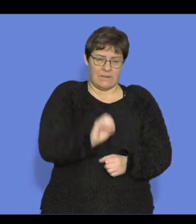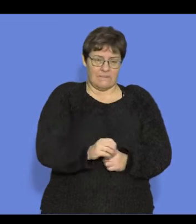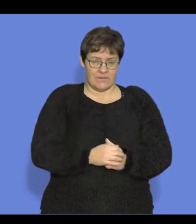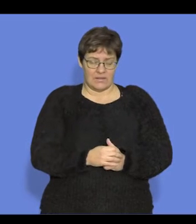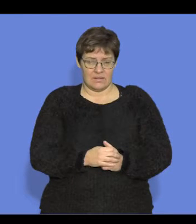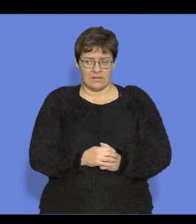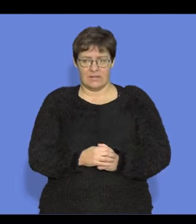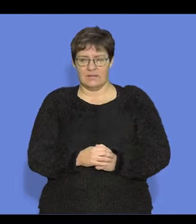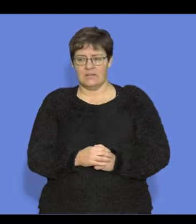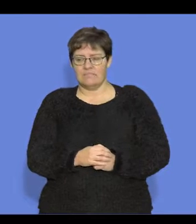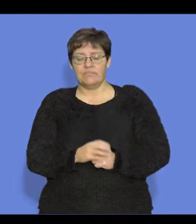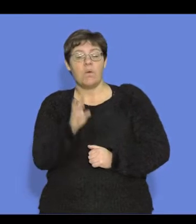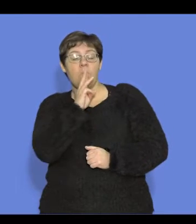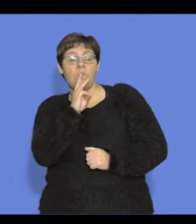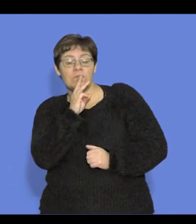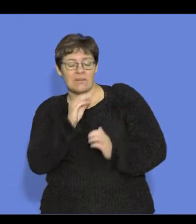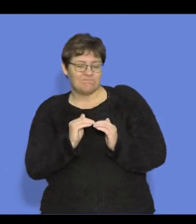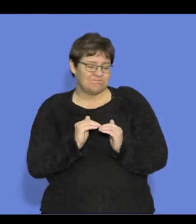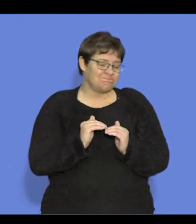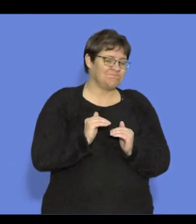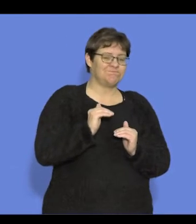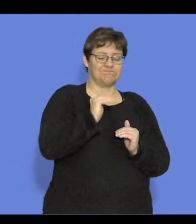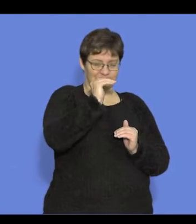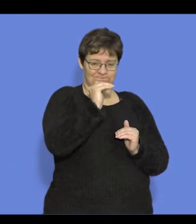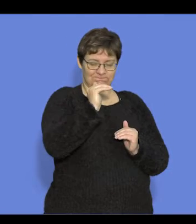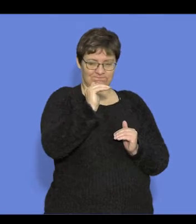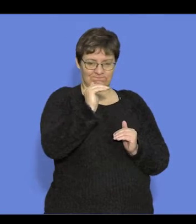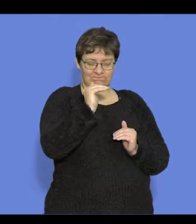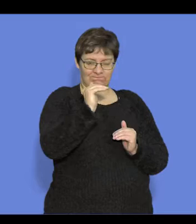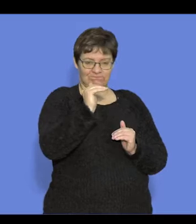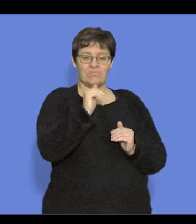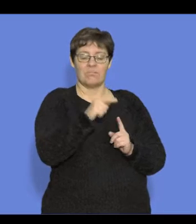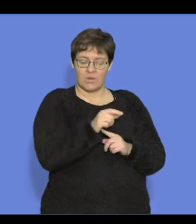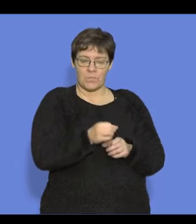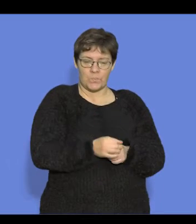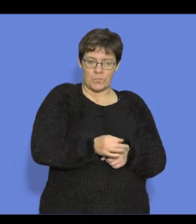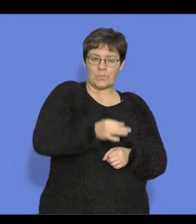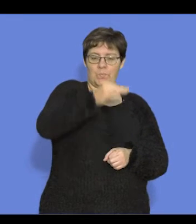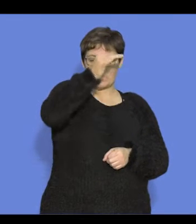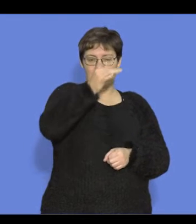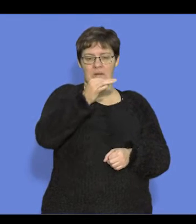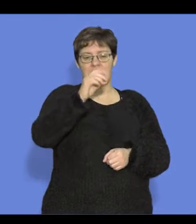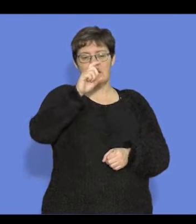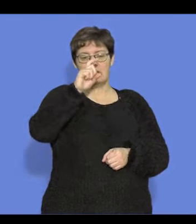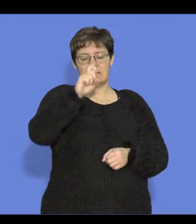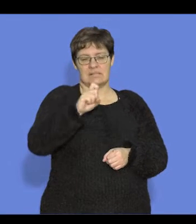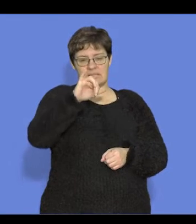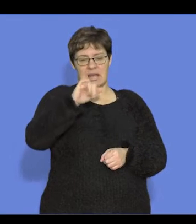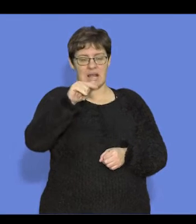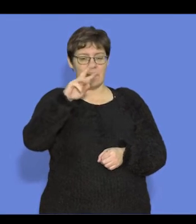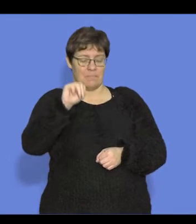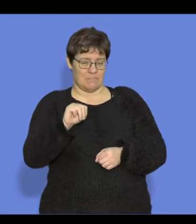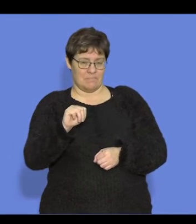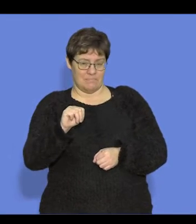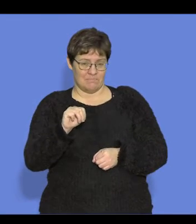so water will rise to a reasonably high height in these narrow xylem vessels. And what we have here